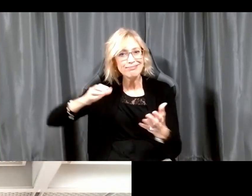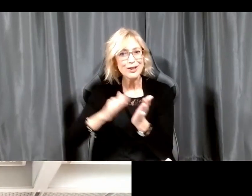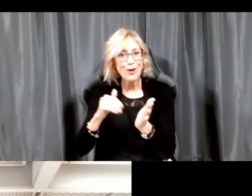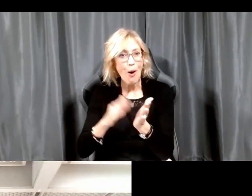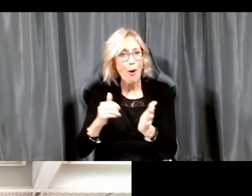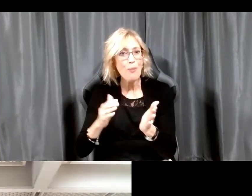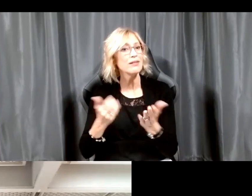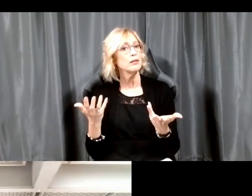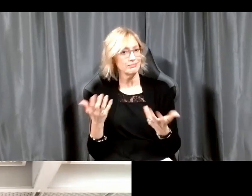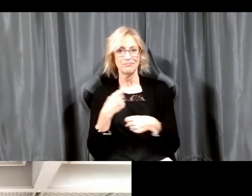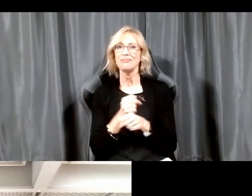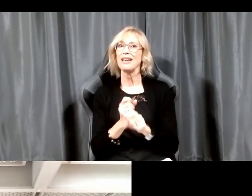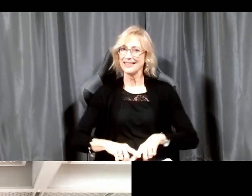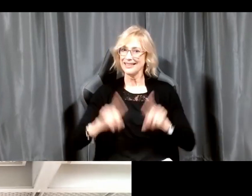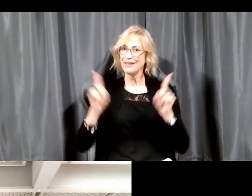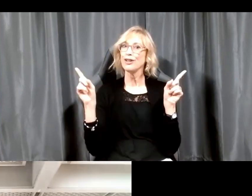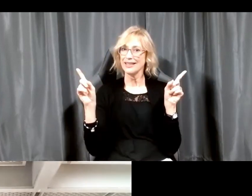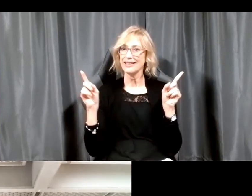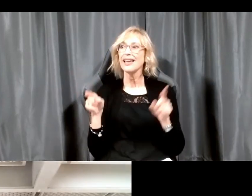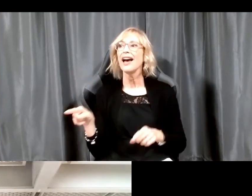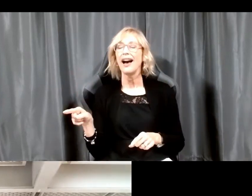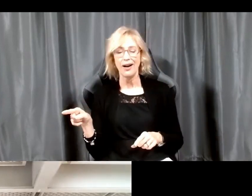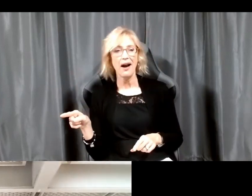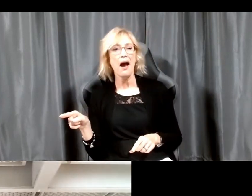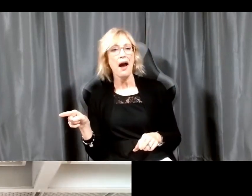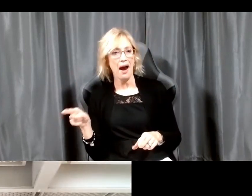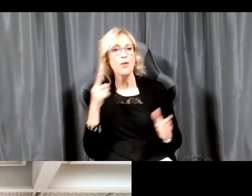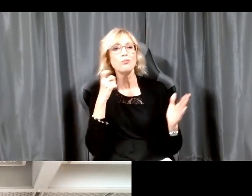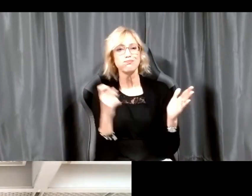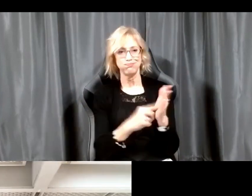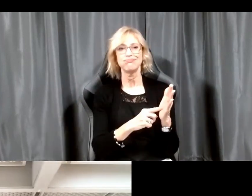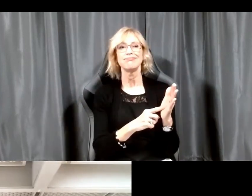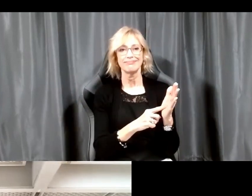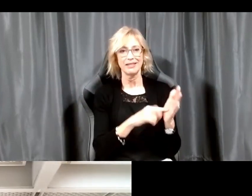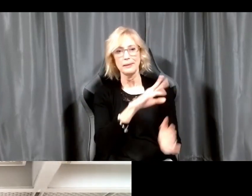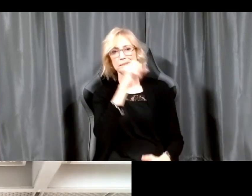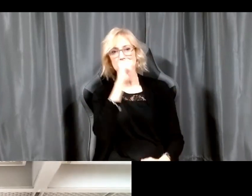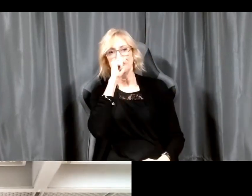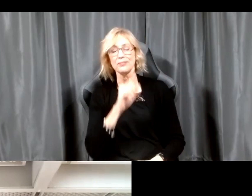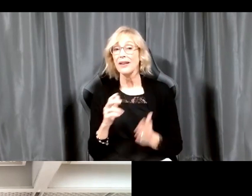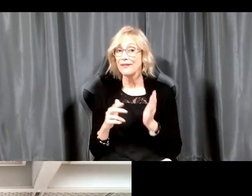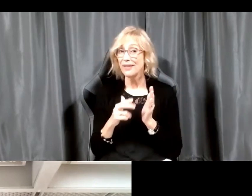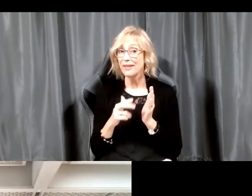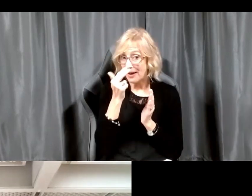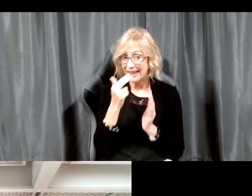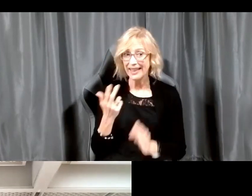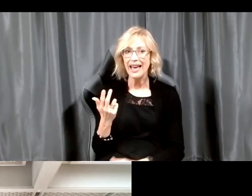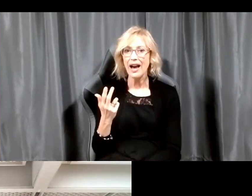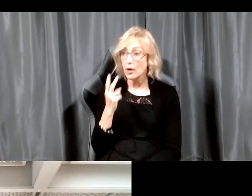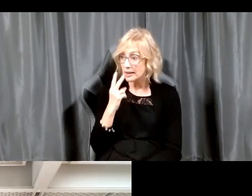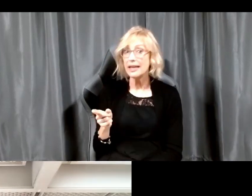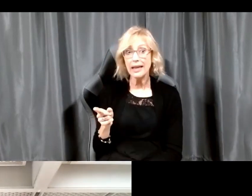all makes a difference in what they're viewing, and they'll recognize you. And sometimes it's funny because you say, oh,